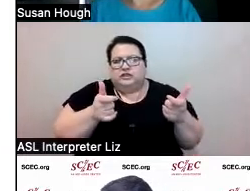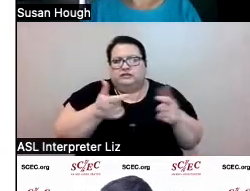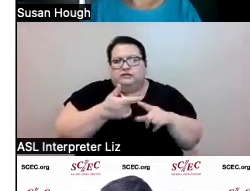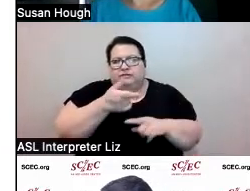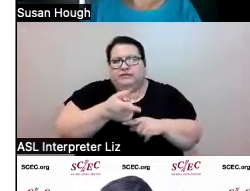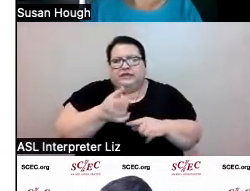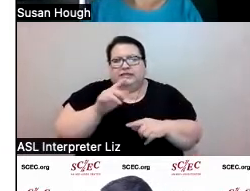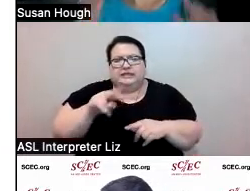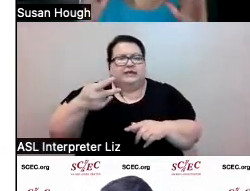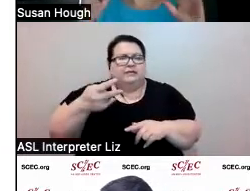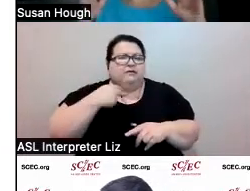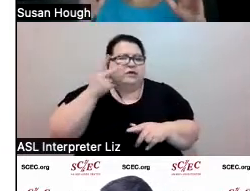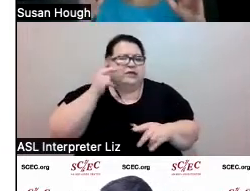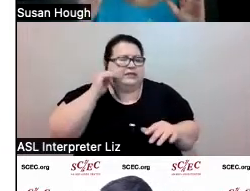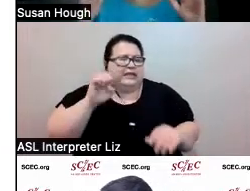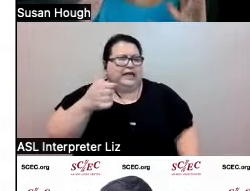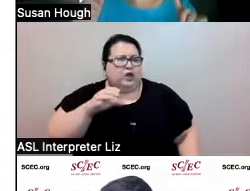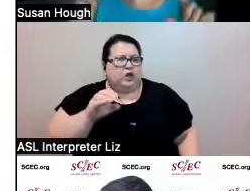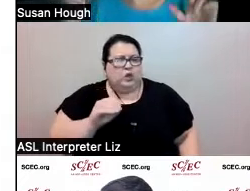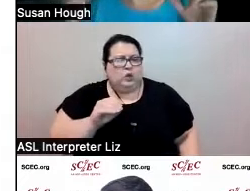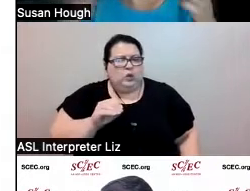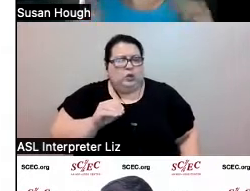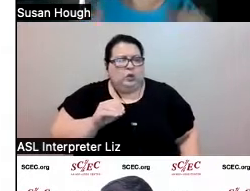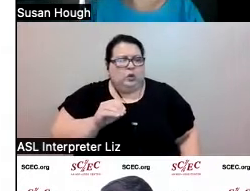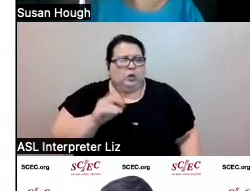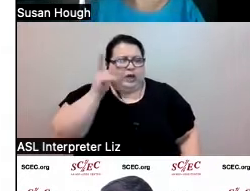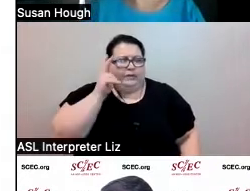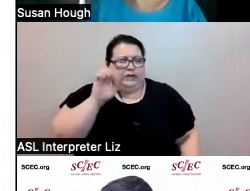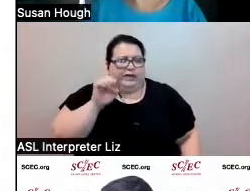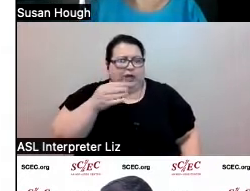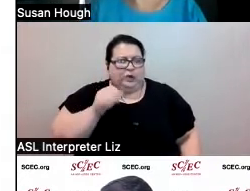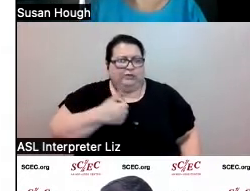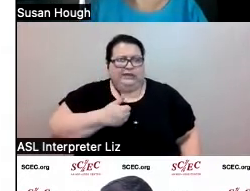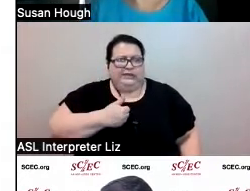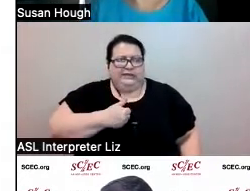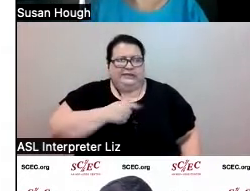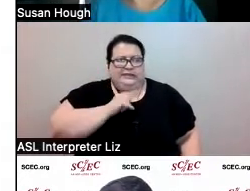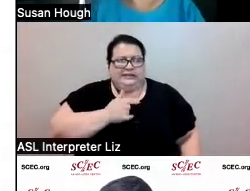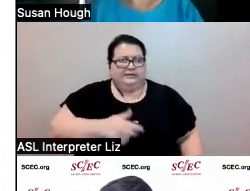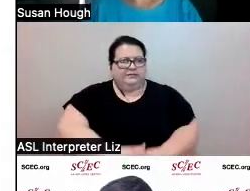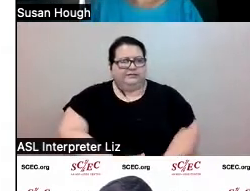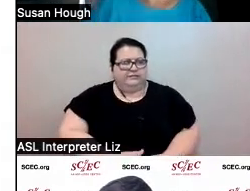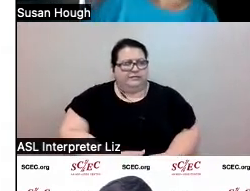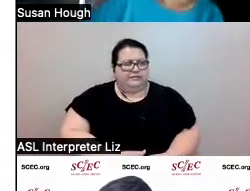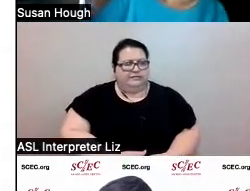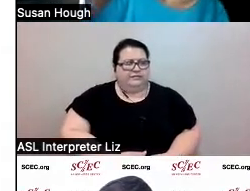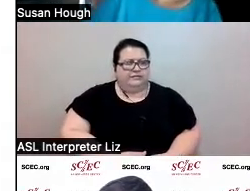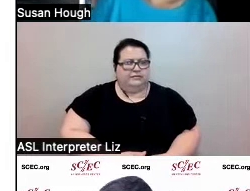think anything. Now I'm hearing an echo of myself. That's really annoying. Now I'm